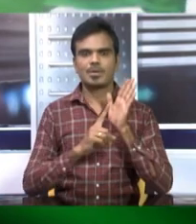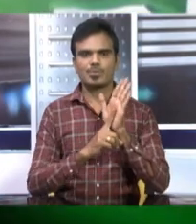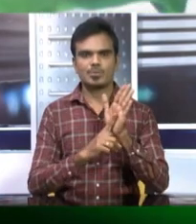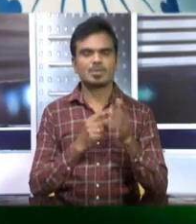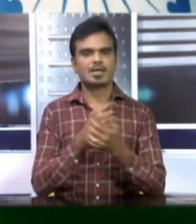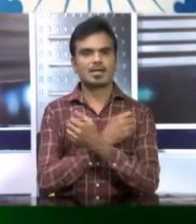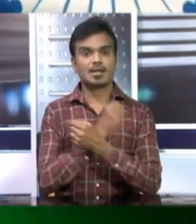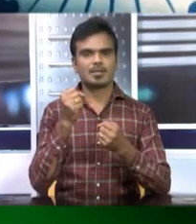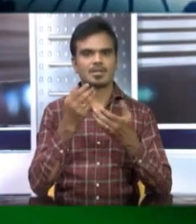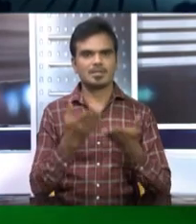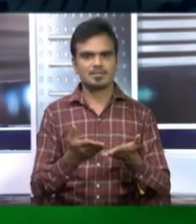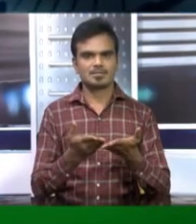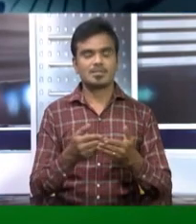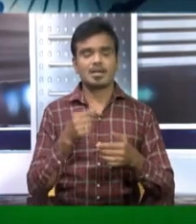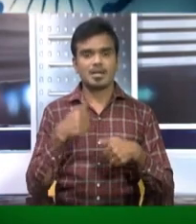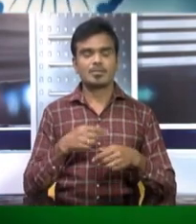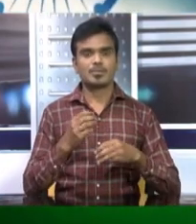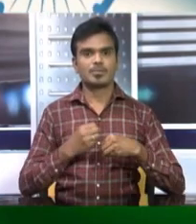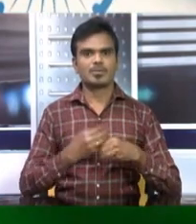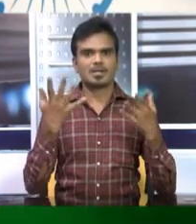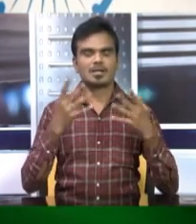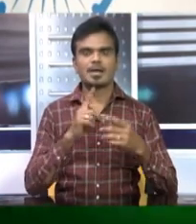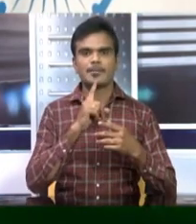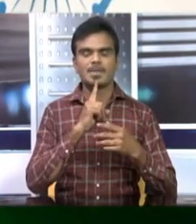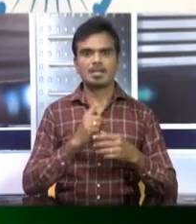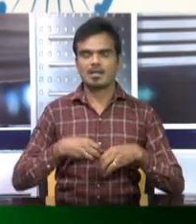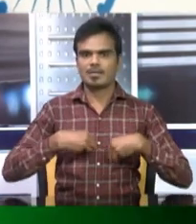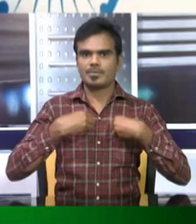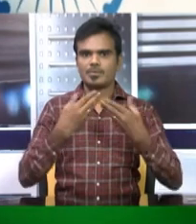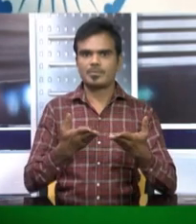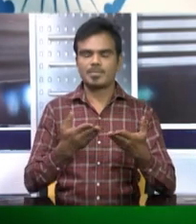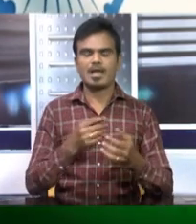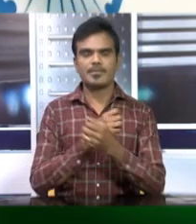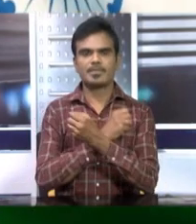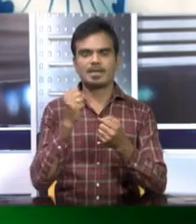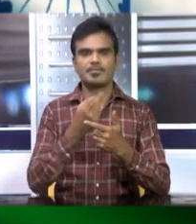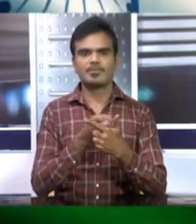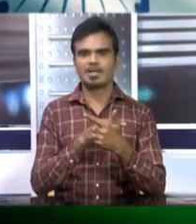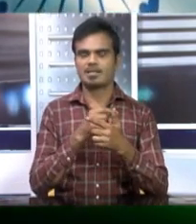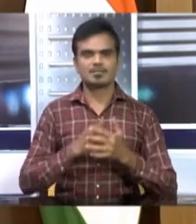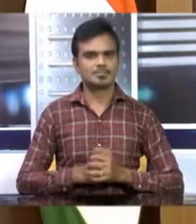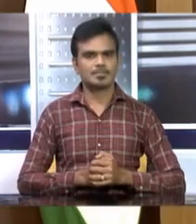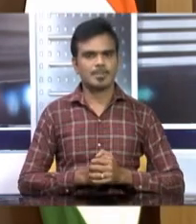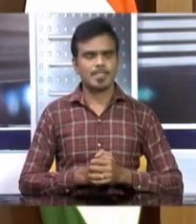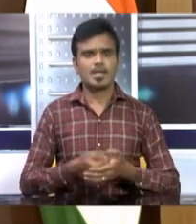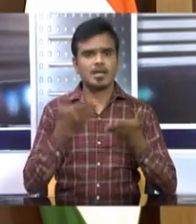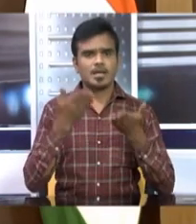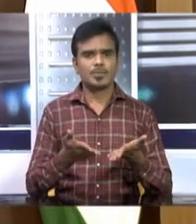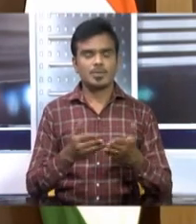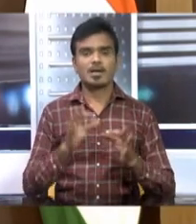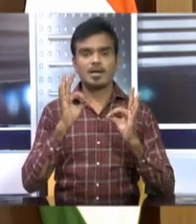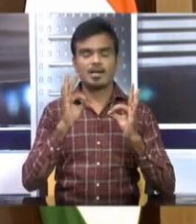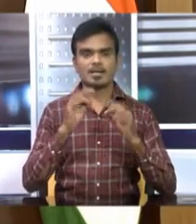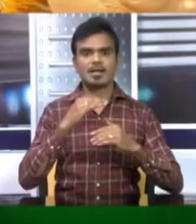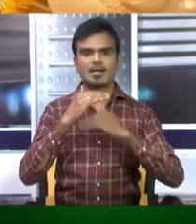independence. It is born out of the blood and sacrifices of our freedom fighters. Our great and